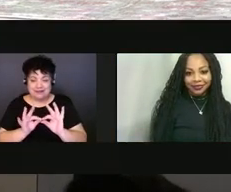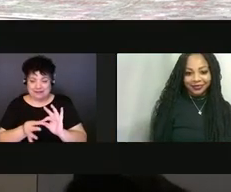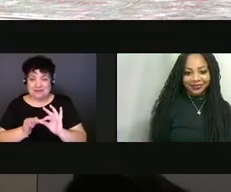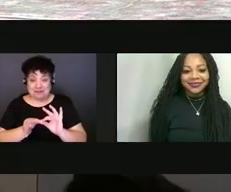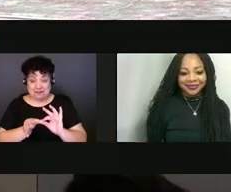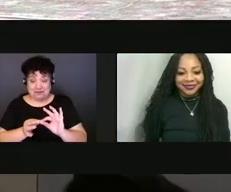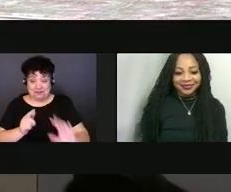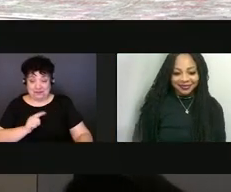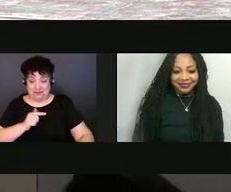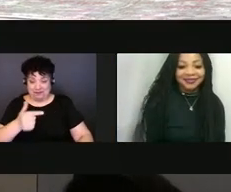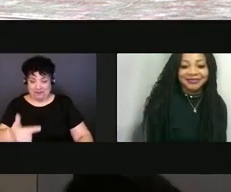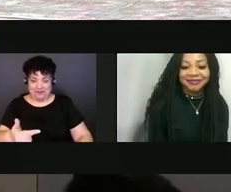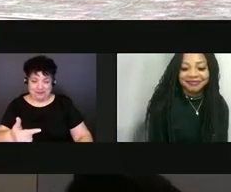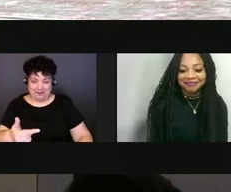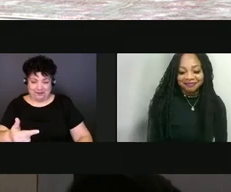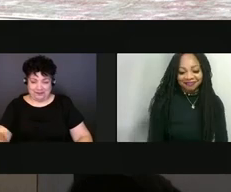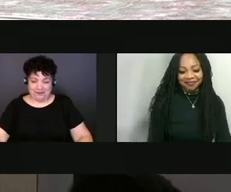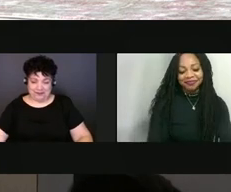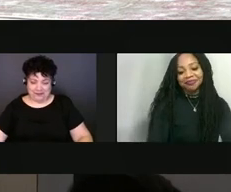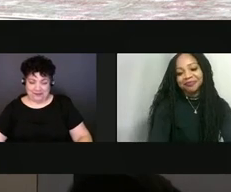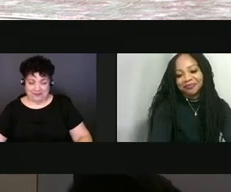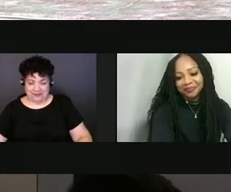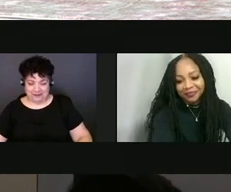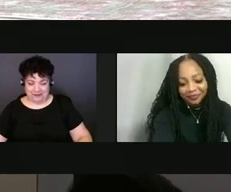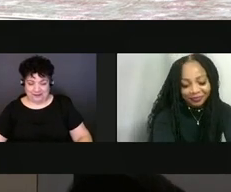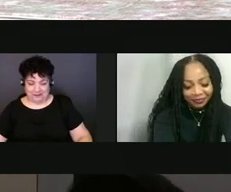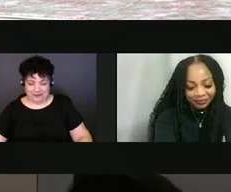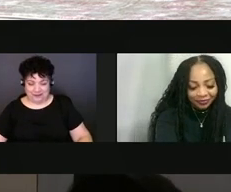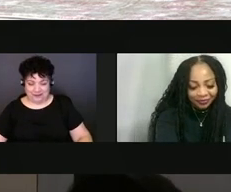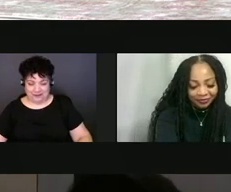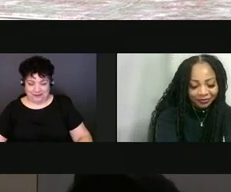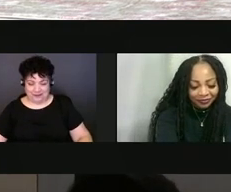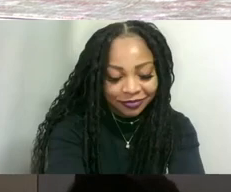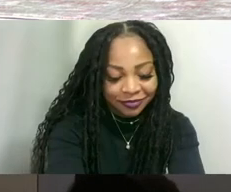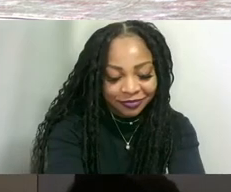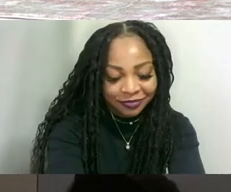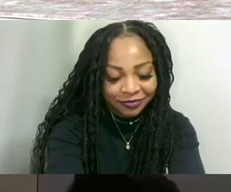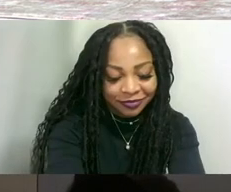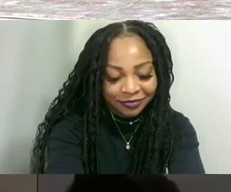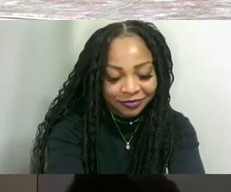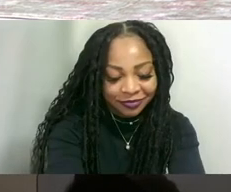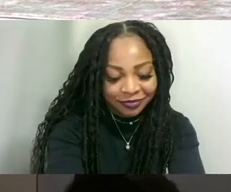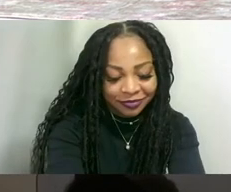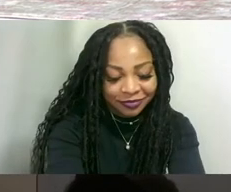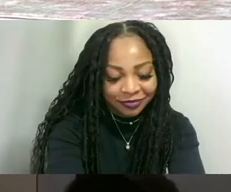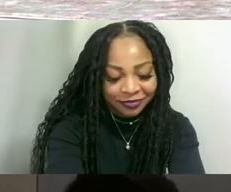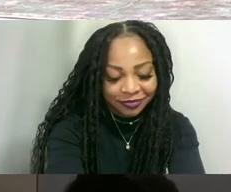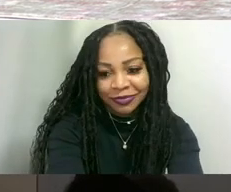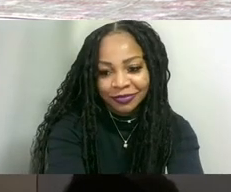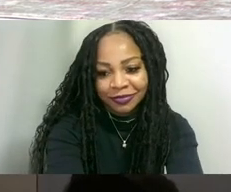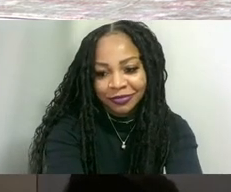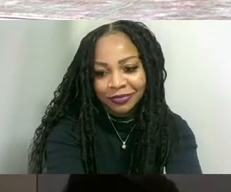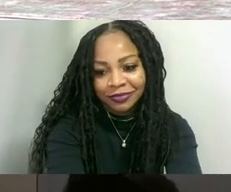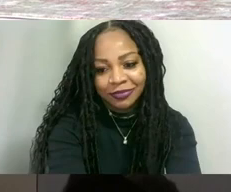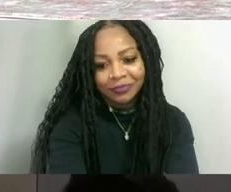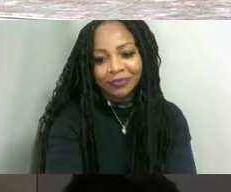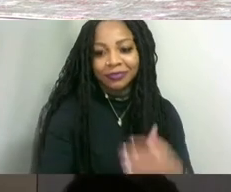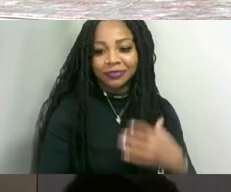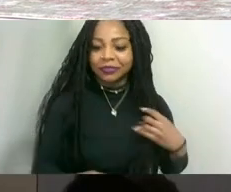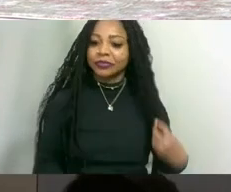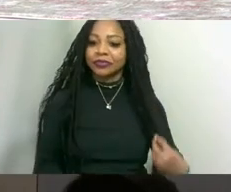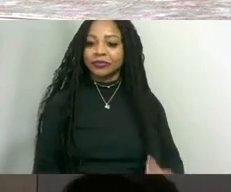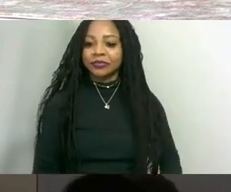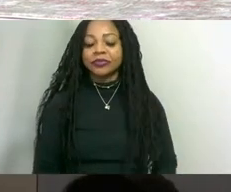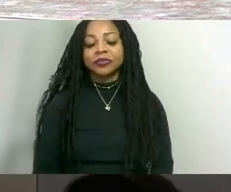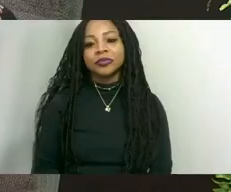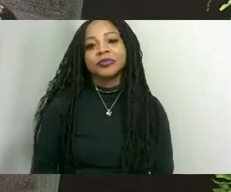it's really special. It's wonderful to have so many of